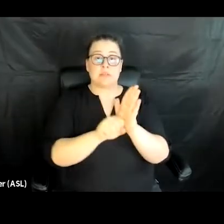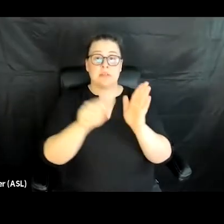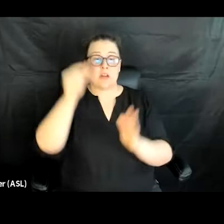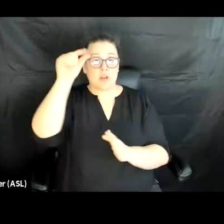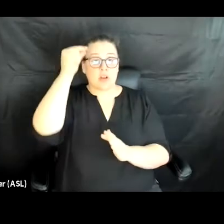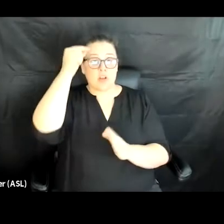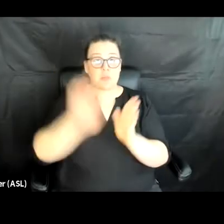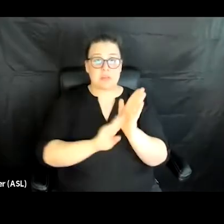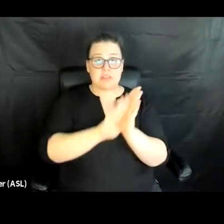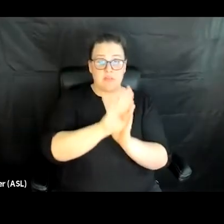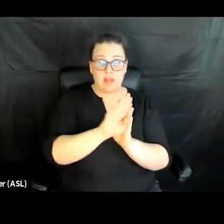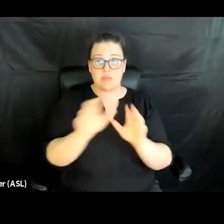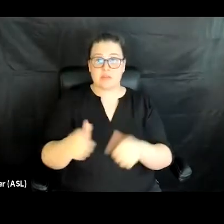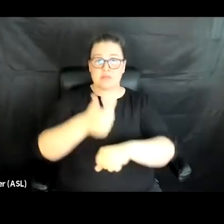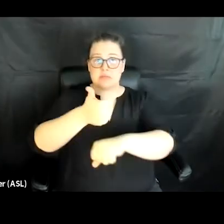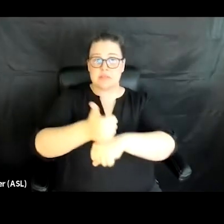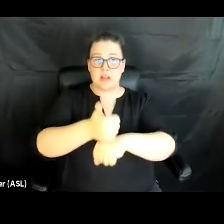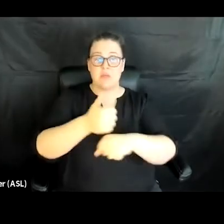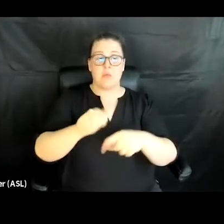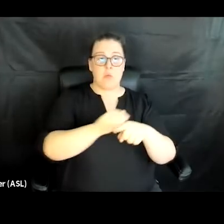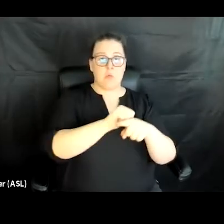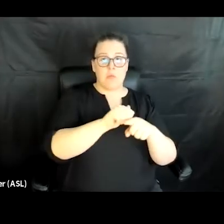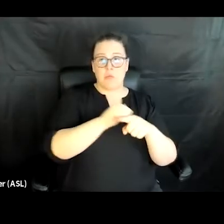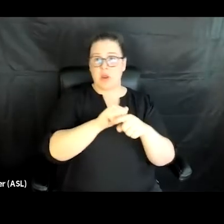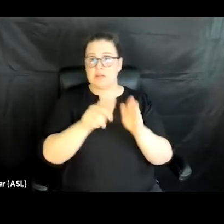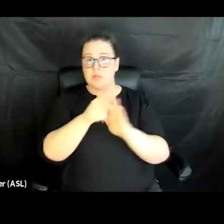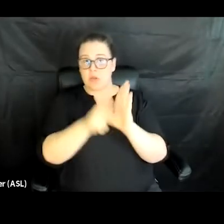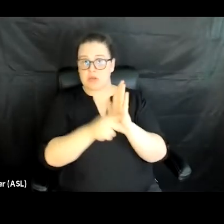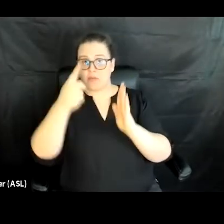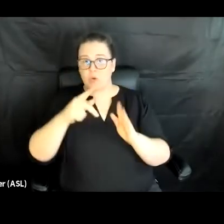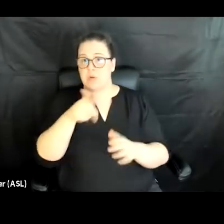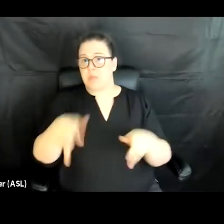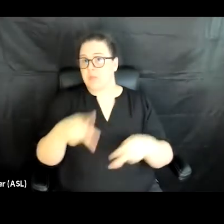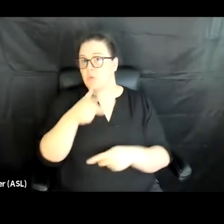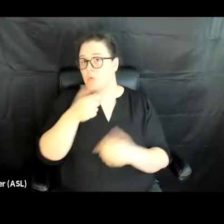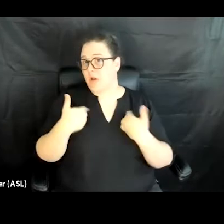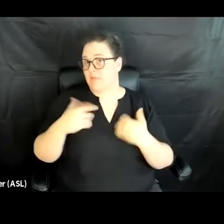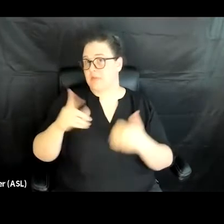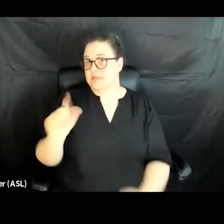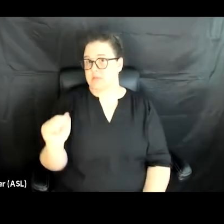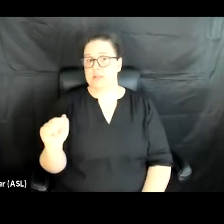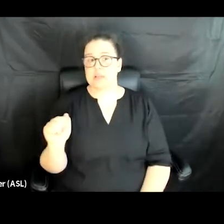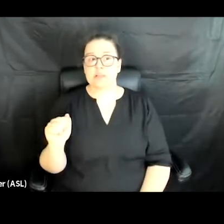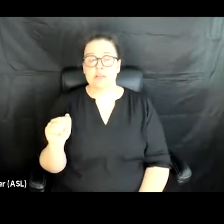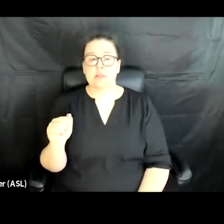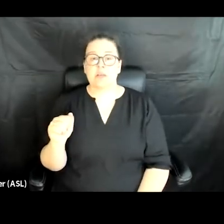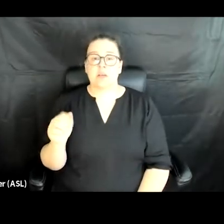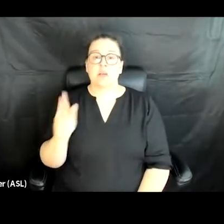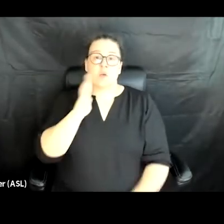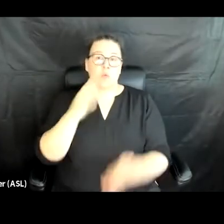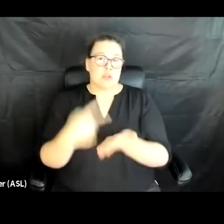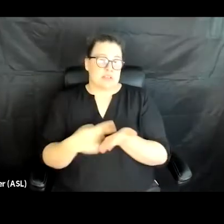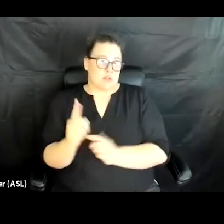to increased employment opportunities for people with disabilities. And something we will talk about in a moment is how mental health conditions